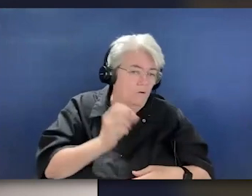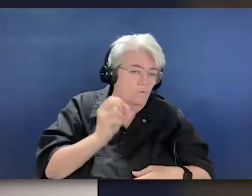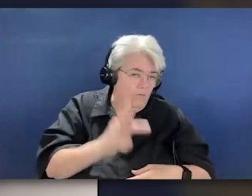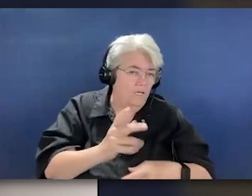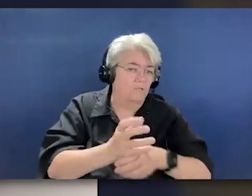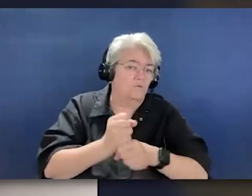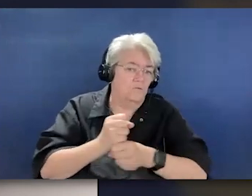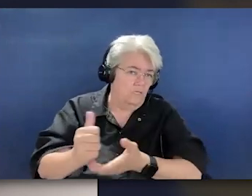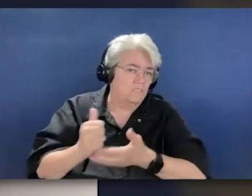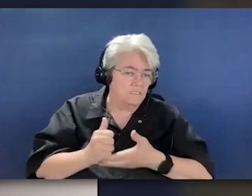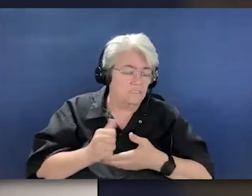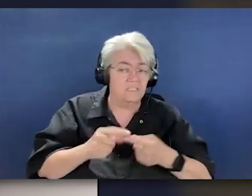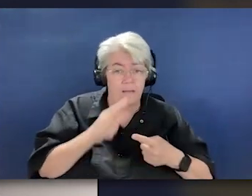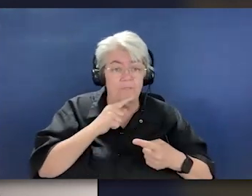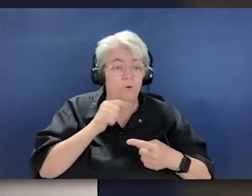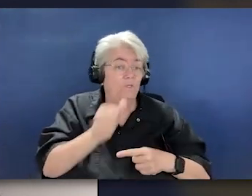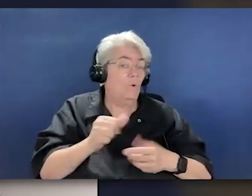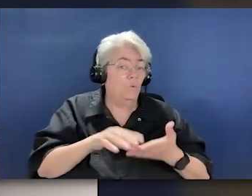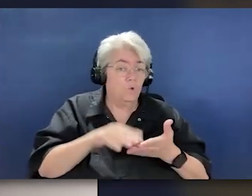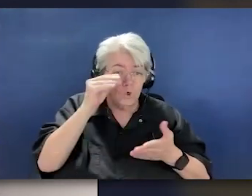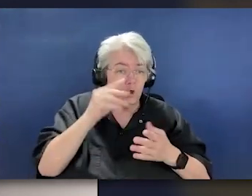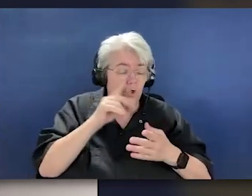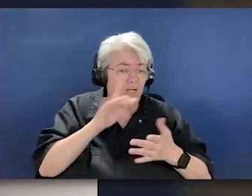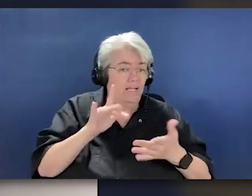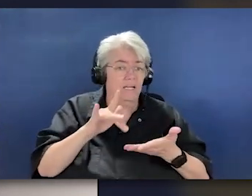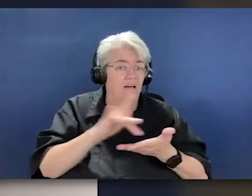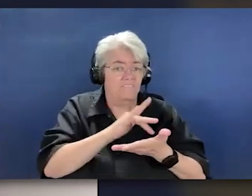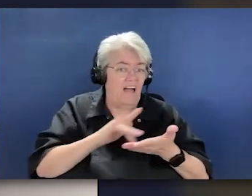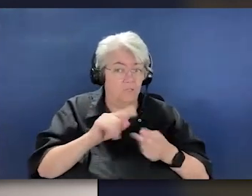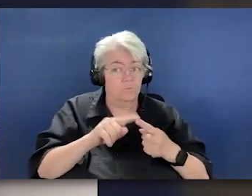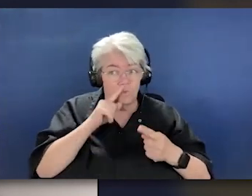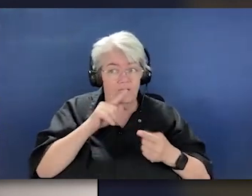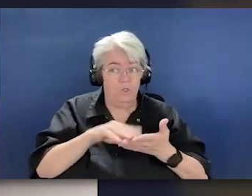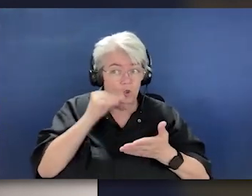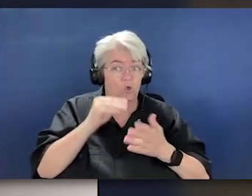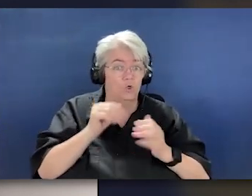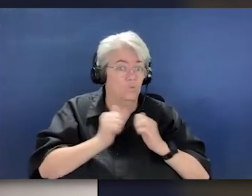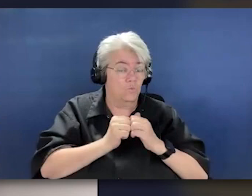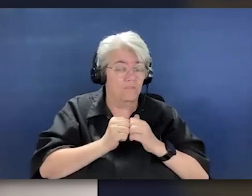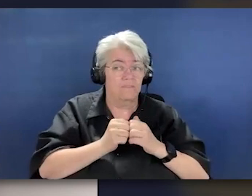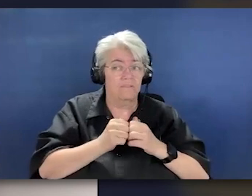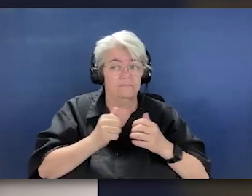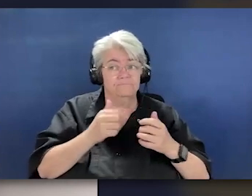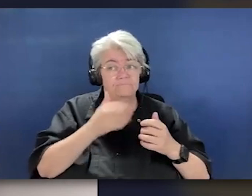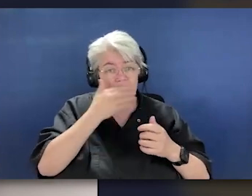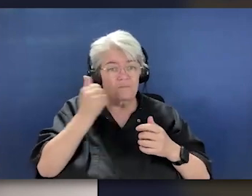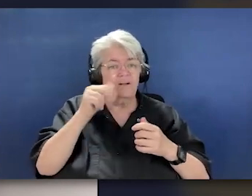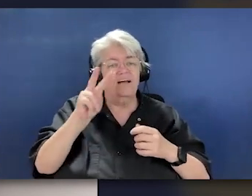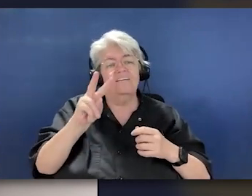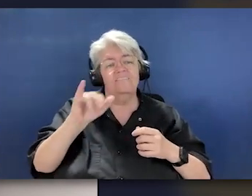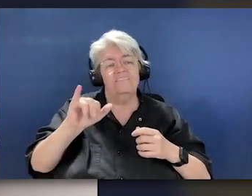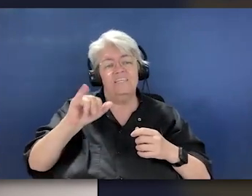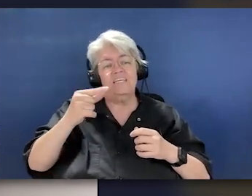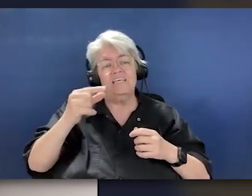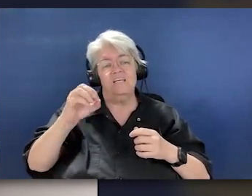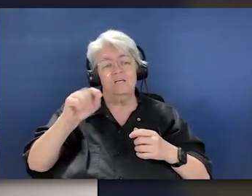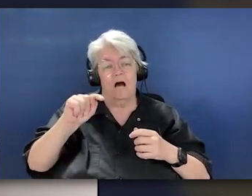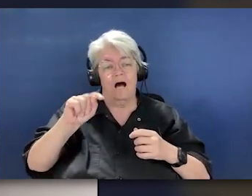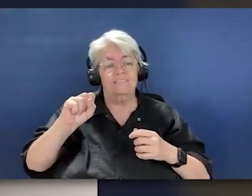vacuum. We all learn with better, right? Vygotsky's zone of proximal